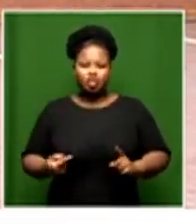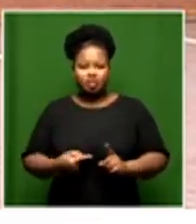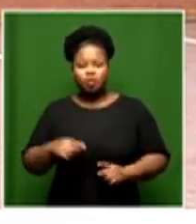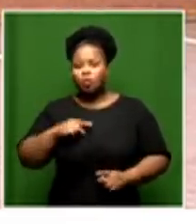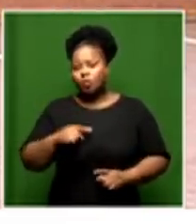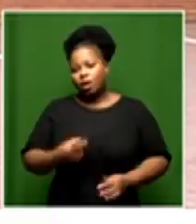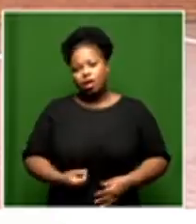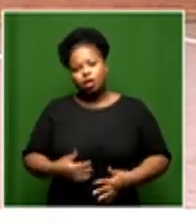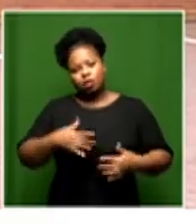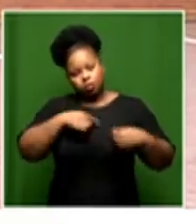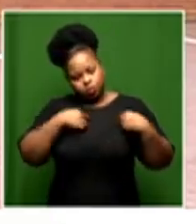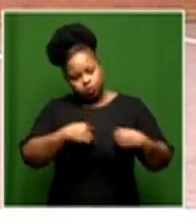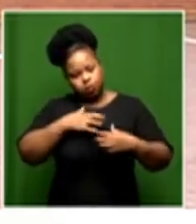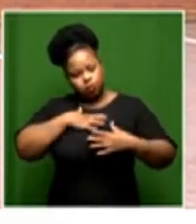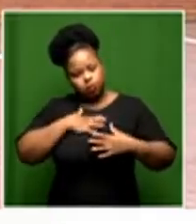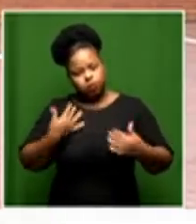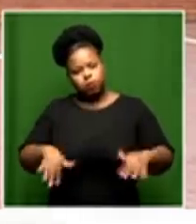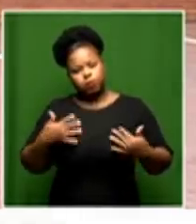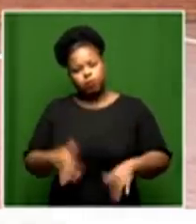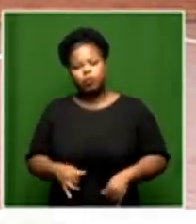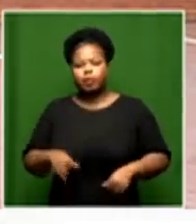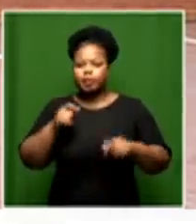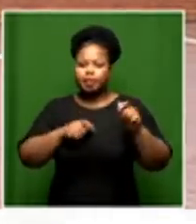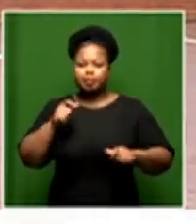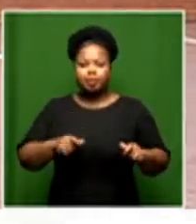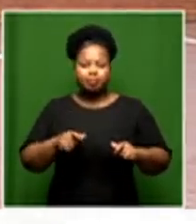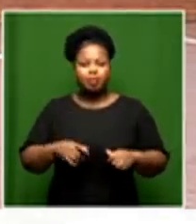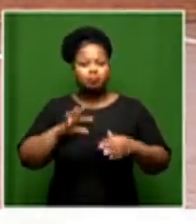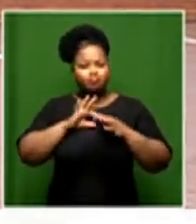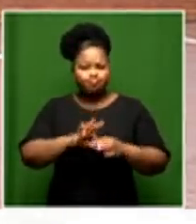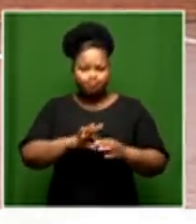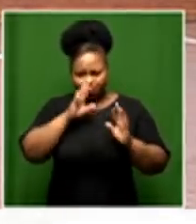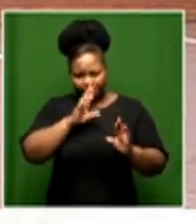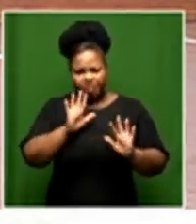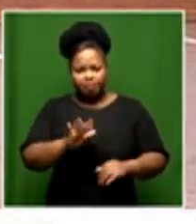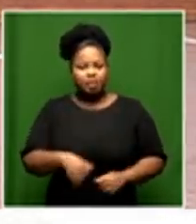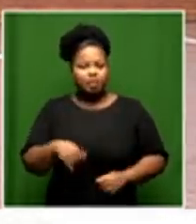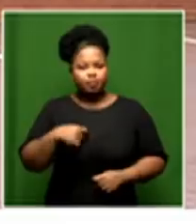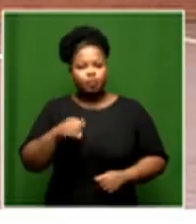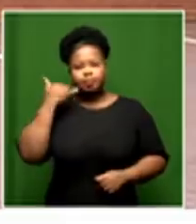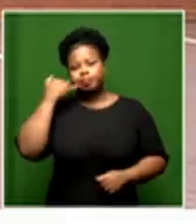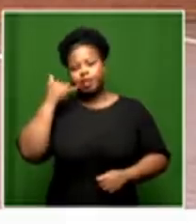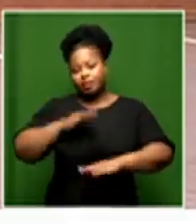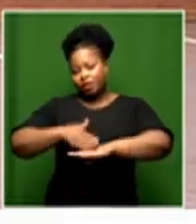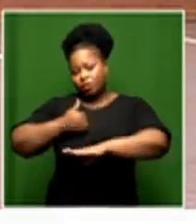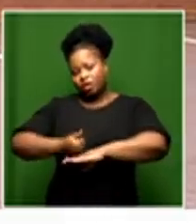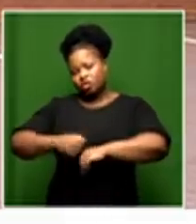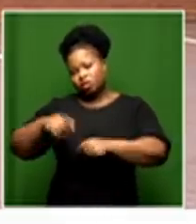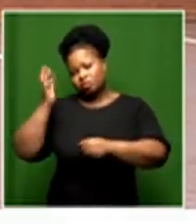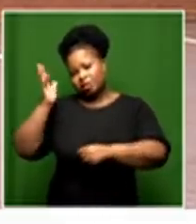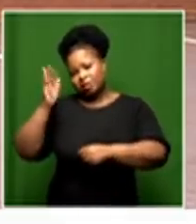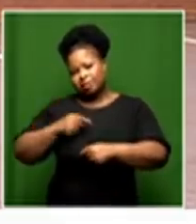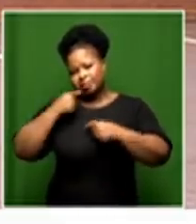was very humble. He was a man of the people. I was just reading a statement from the Thabo Mbeki Foundation,